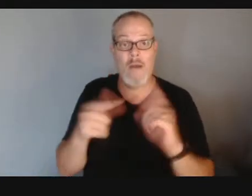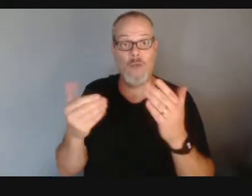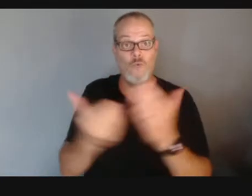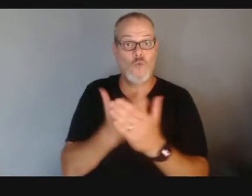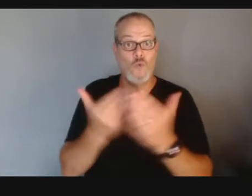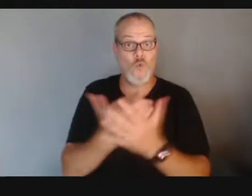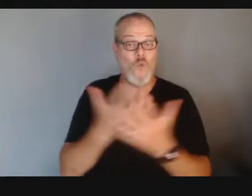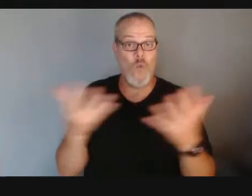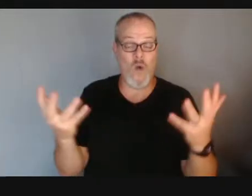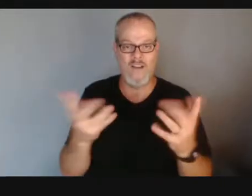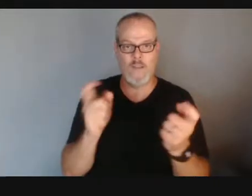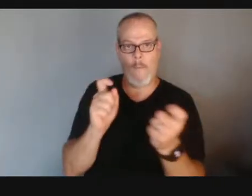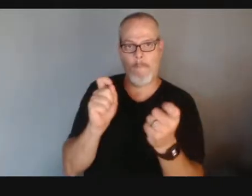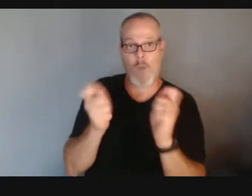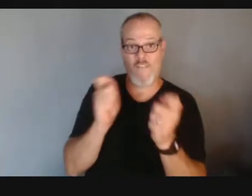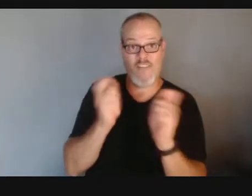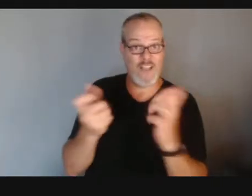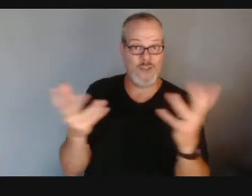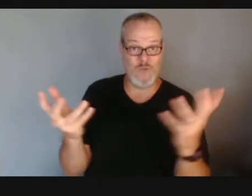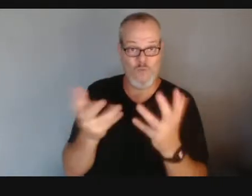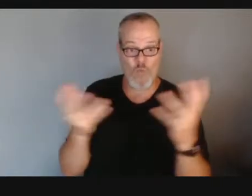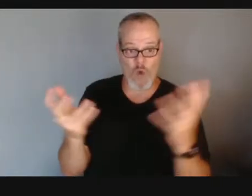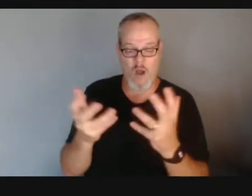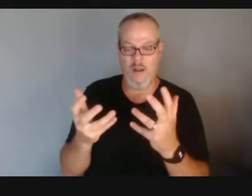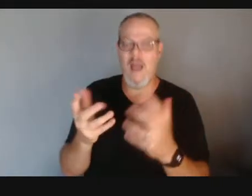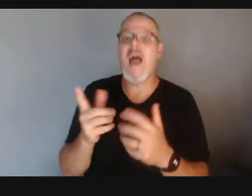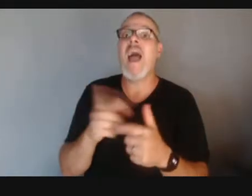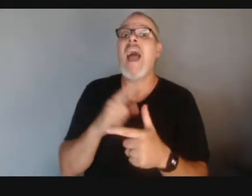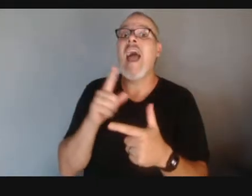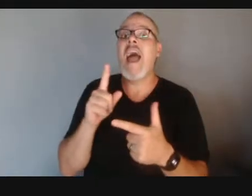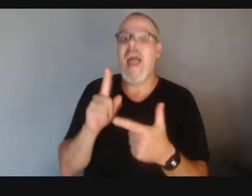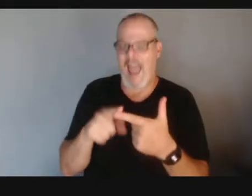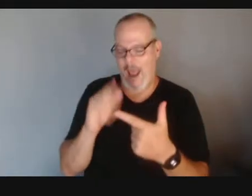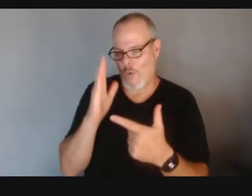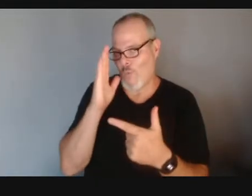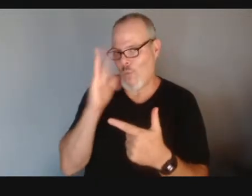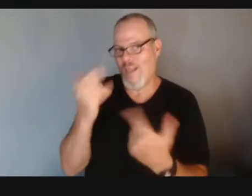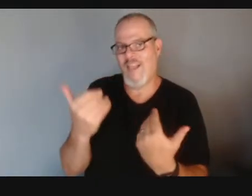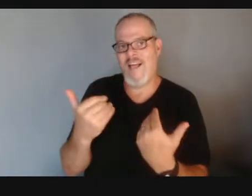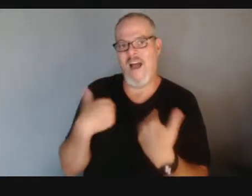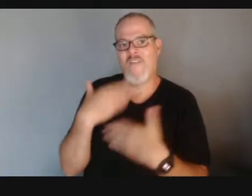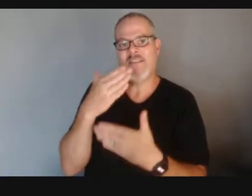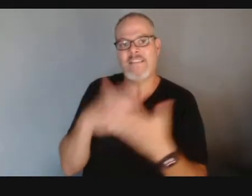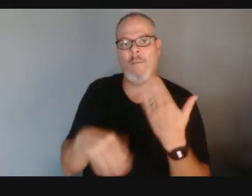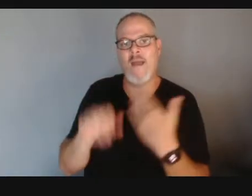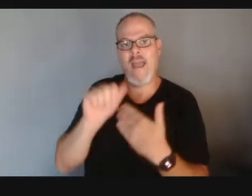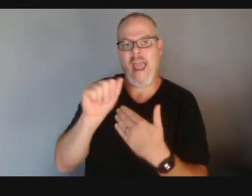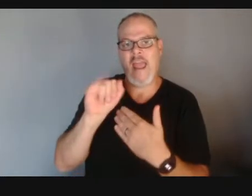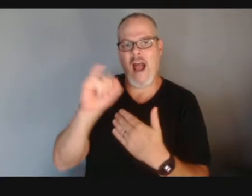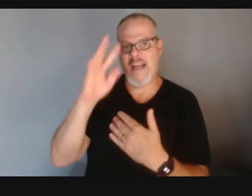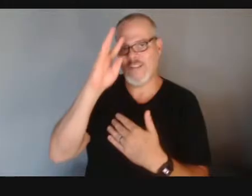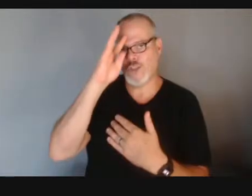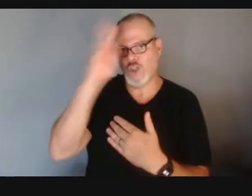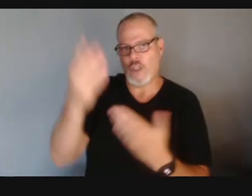the modification to it is that, and there will be AI generated slop of the disaster. That's